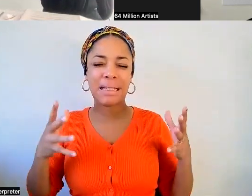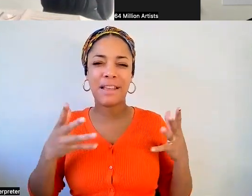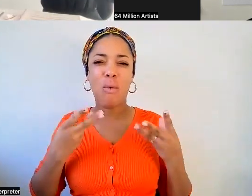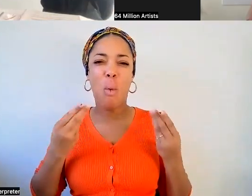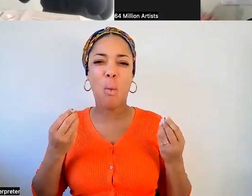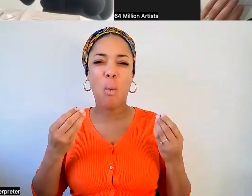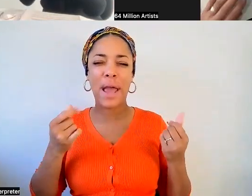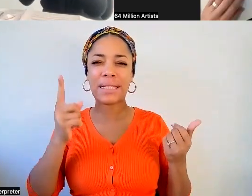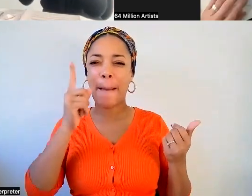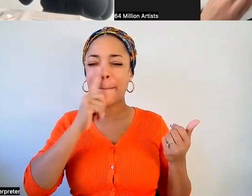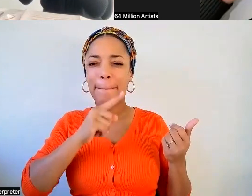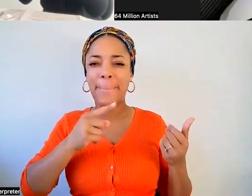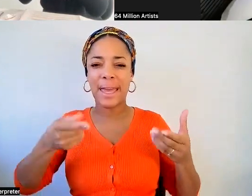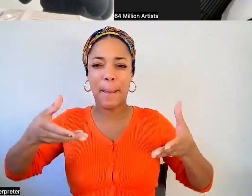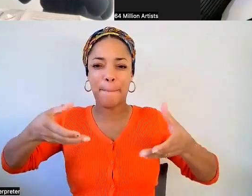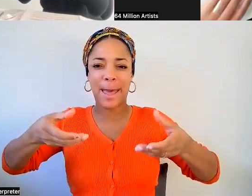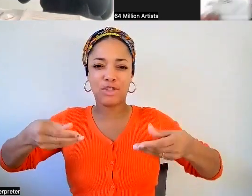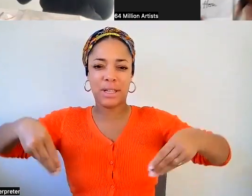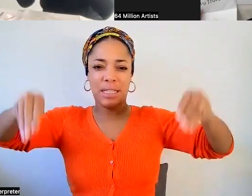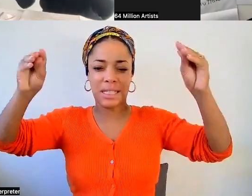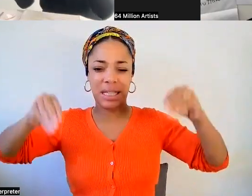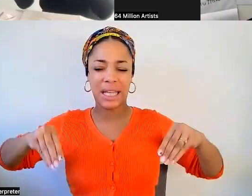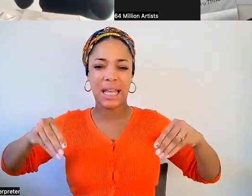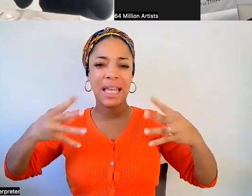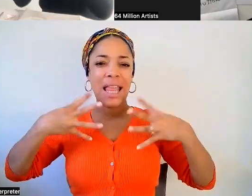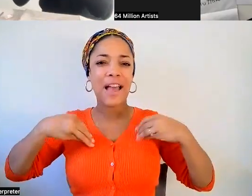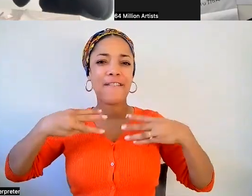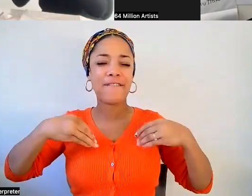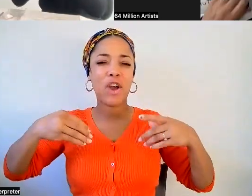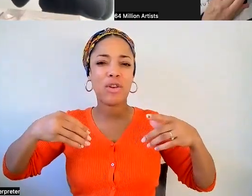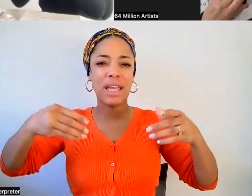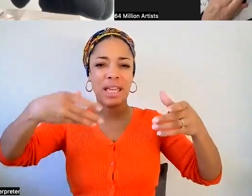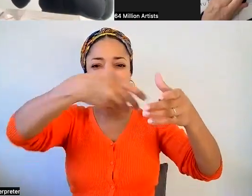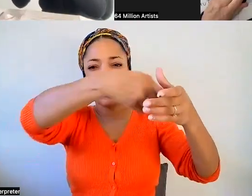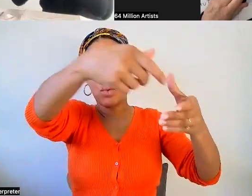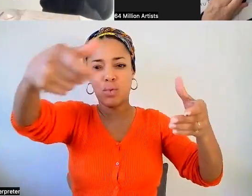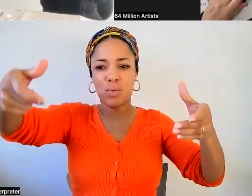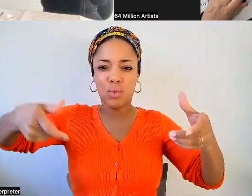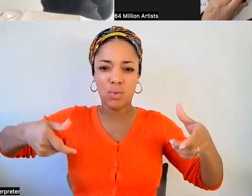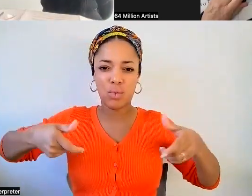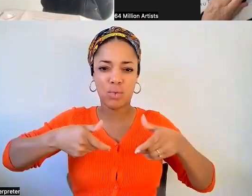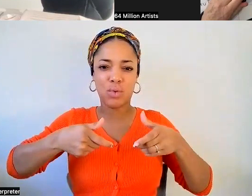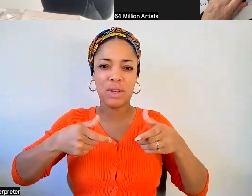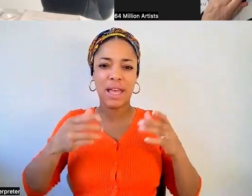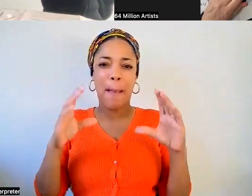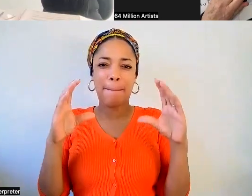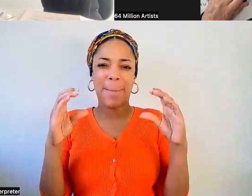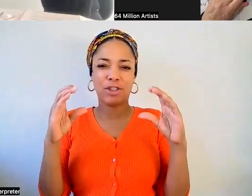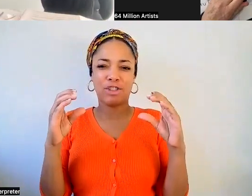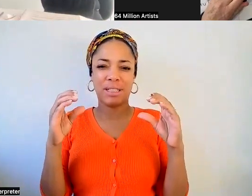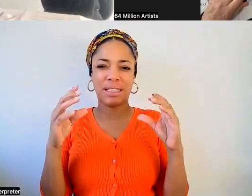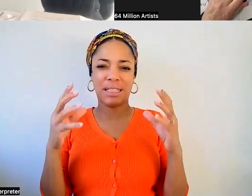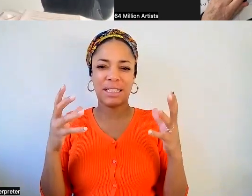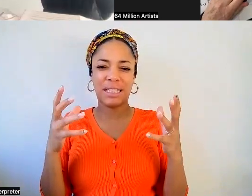this furry coat around it. I'm going to give you a spoiler alert. It turned out to be a really big dog, but I just remember its tongue. I remember